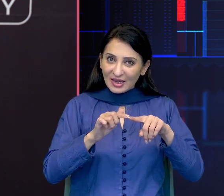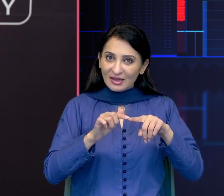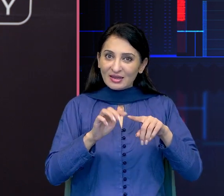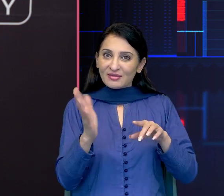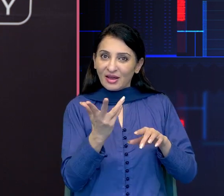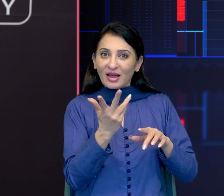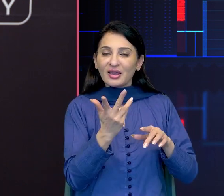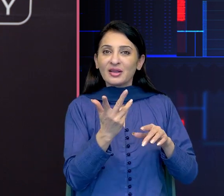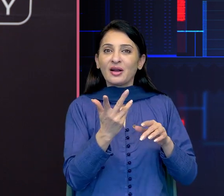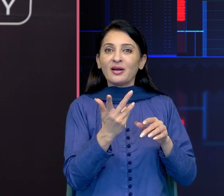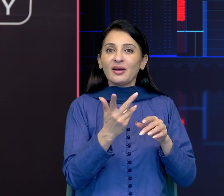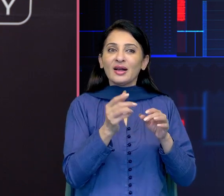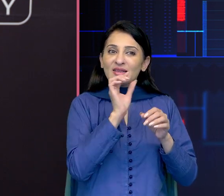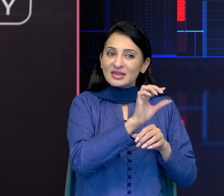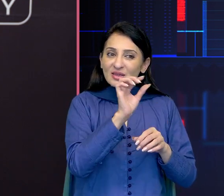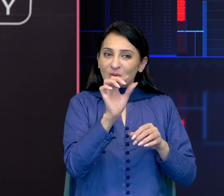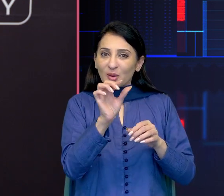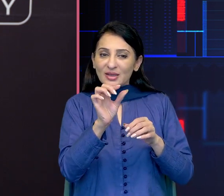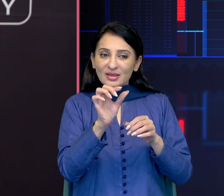fingernails,